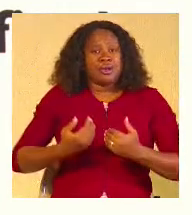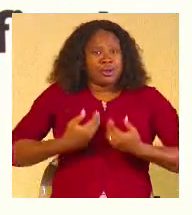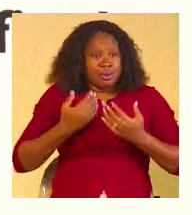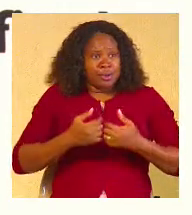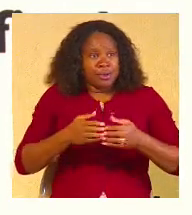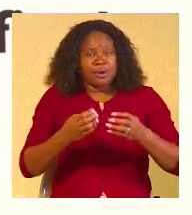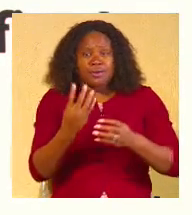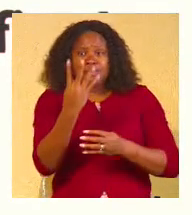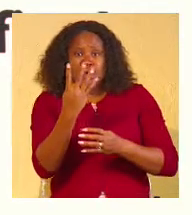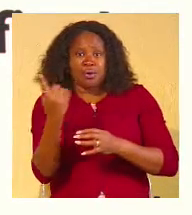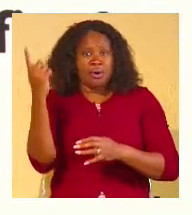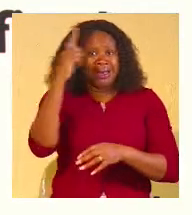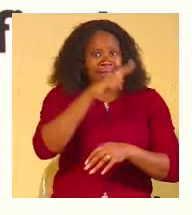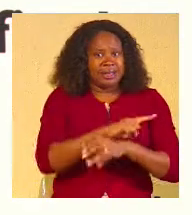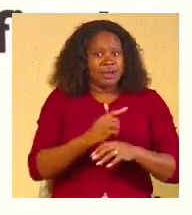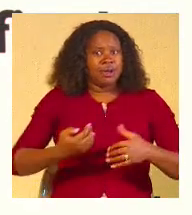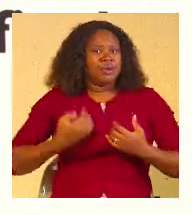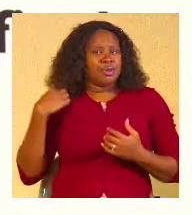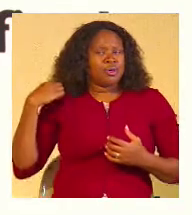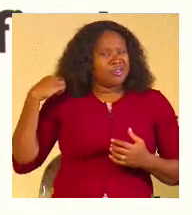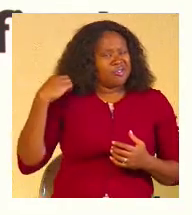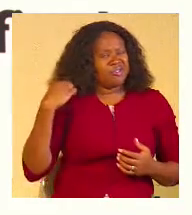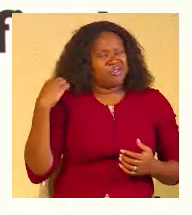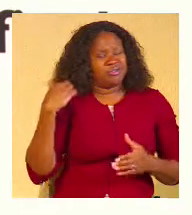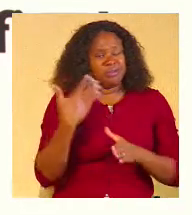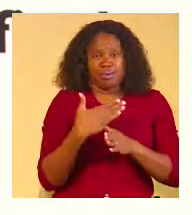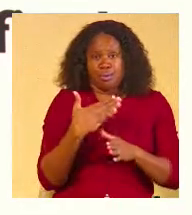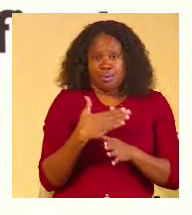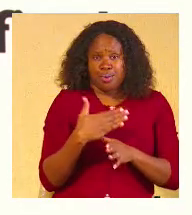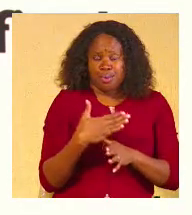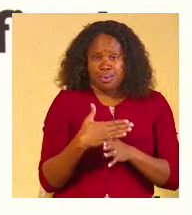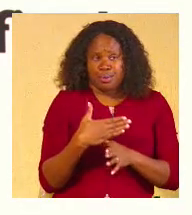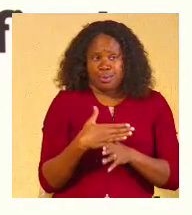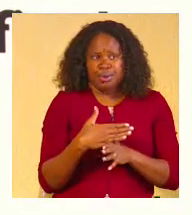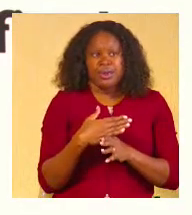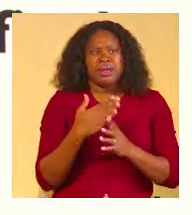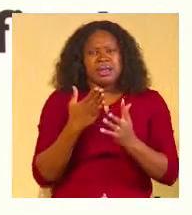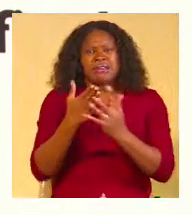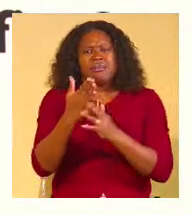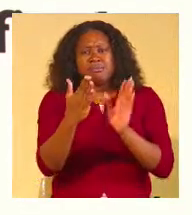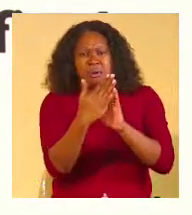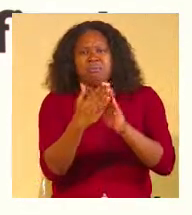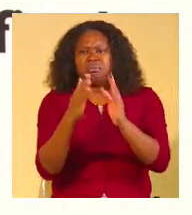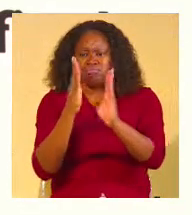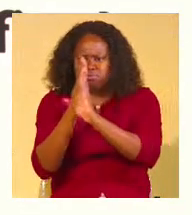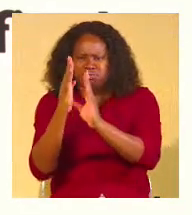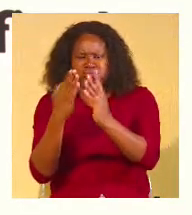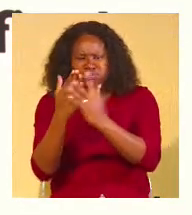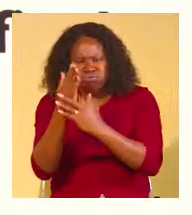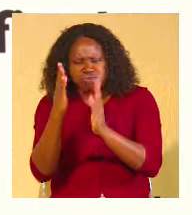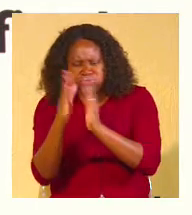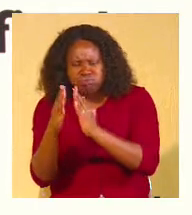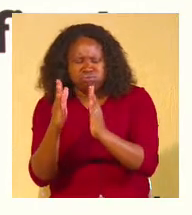the 4-day youth volunteerism work, where they will be going door to door to disseminate